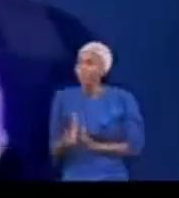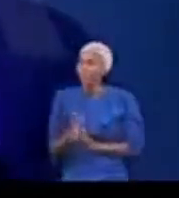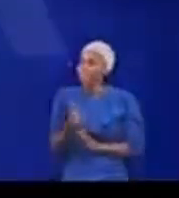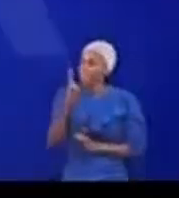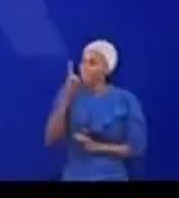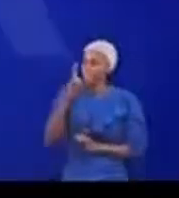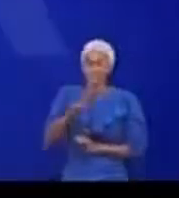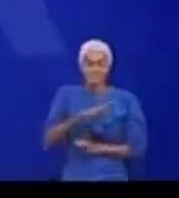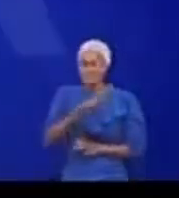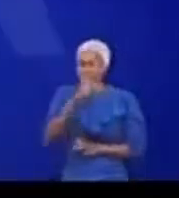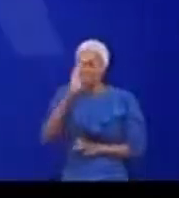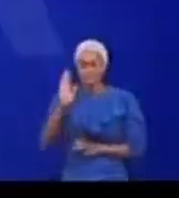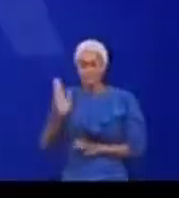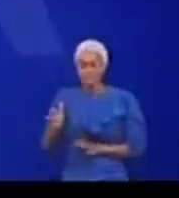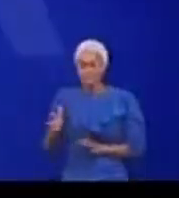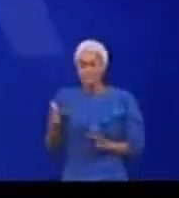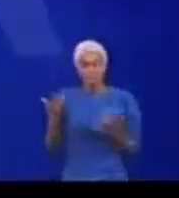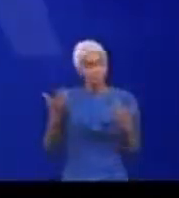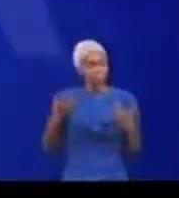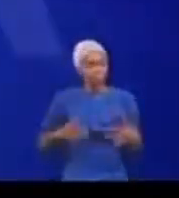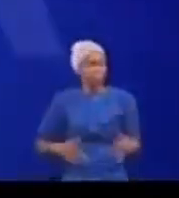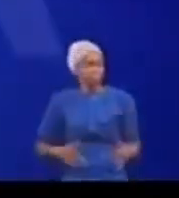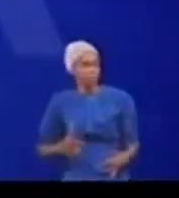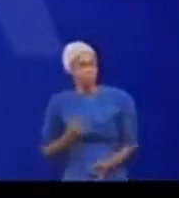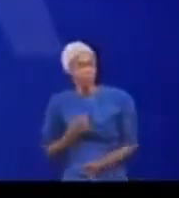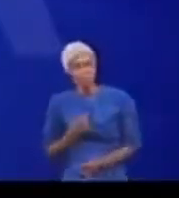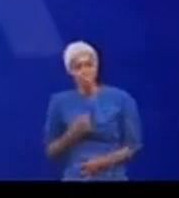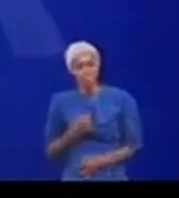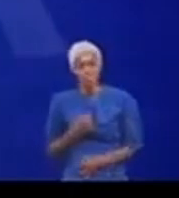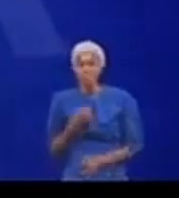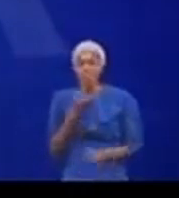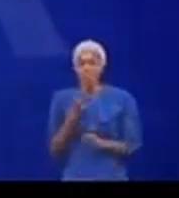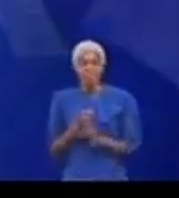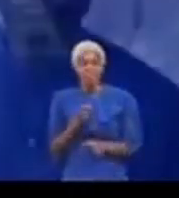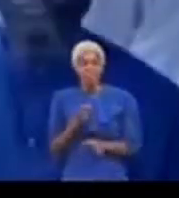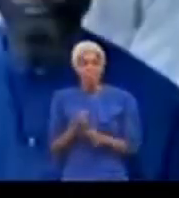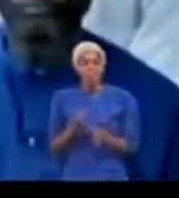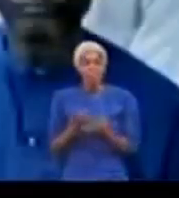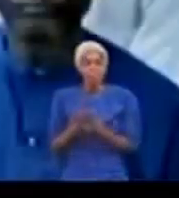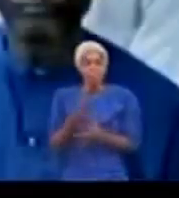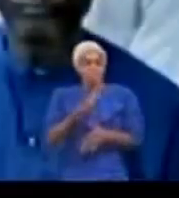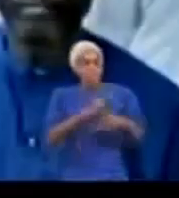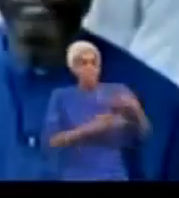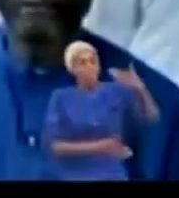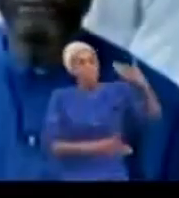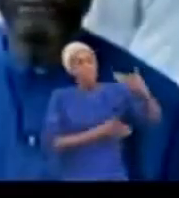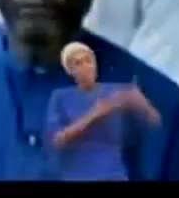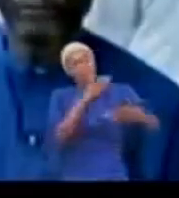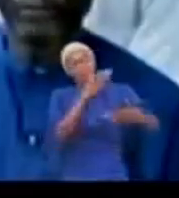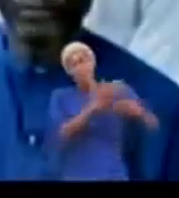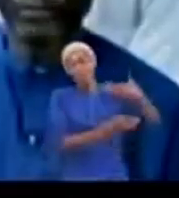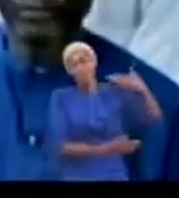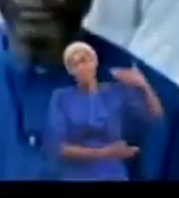Jesus. 'Cause he's never let me down. He's faithful through